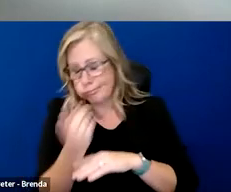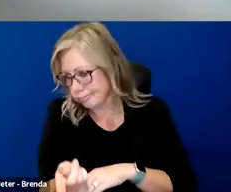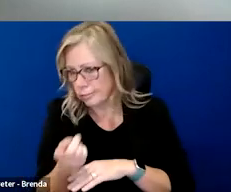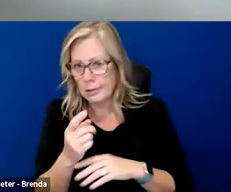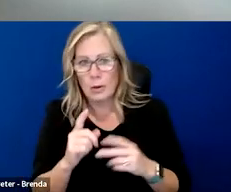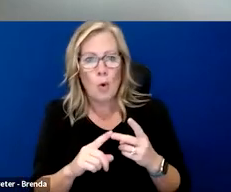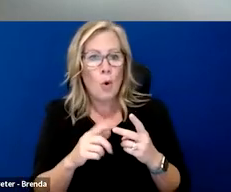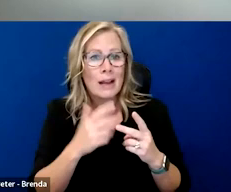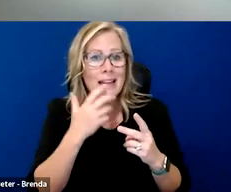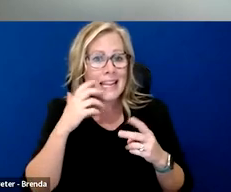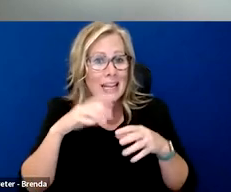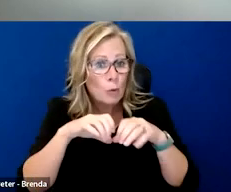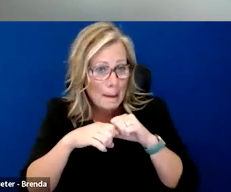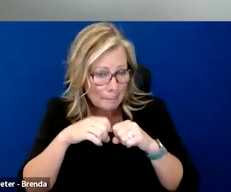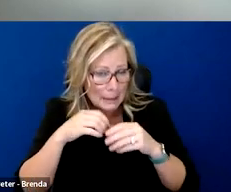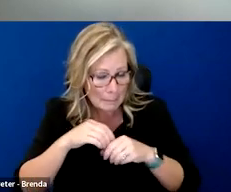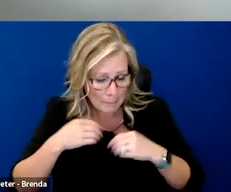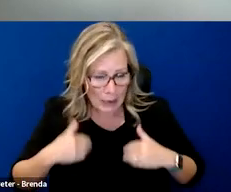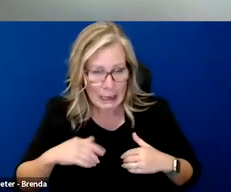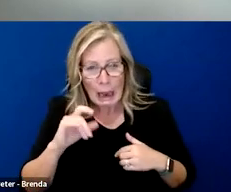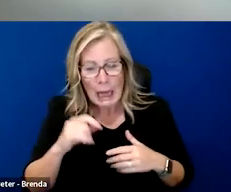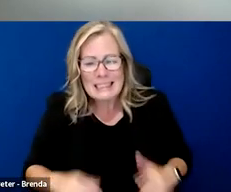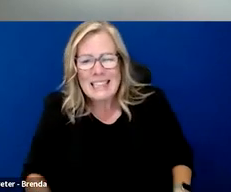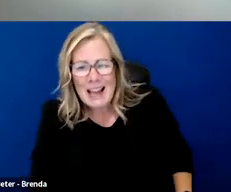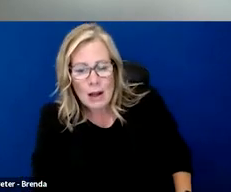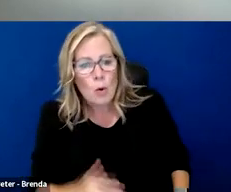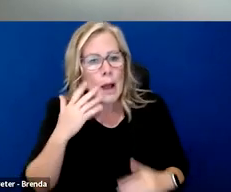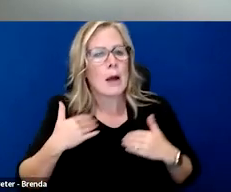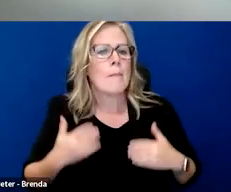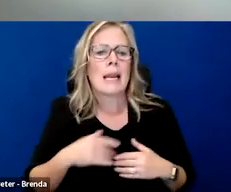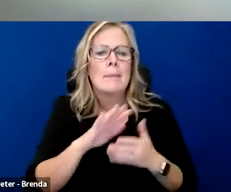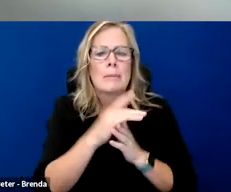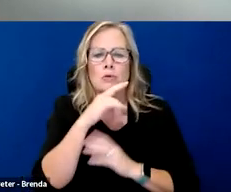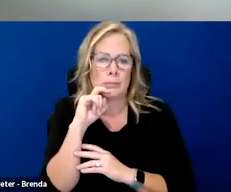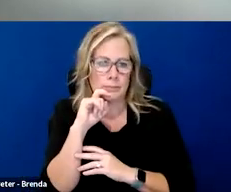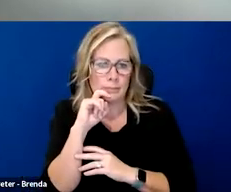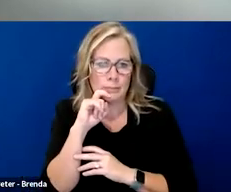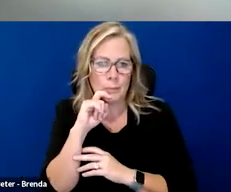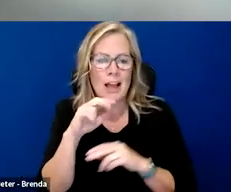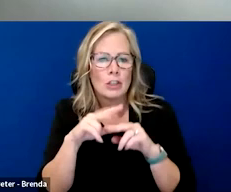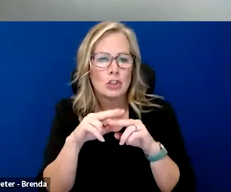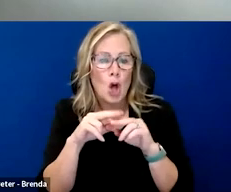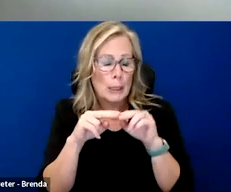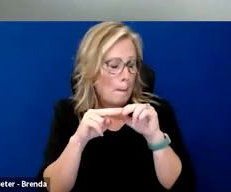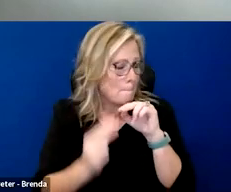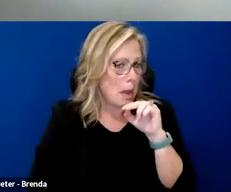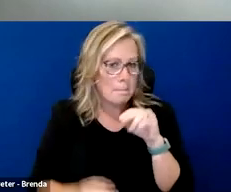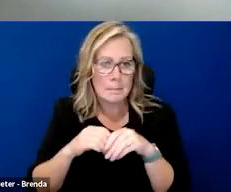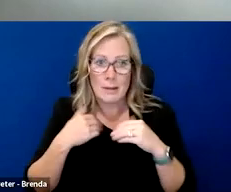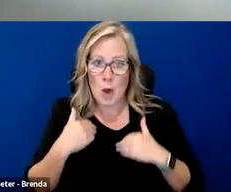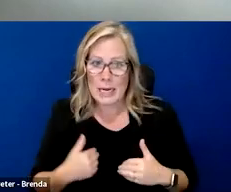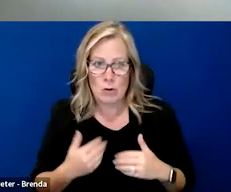loss of if we're dehydrated and have loss of salt and the other important electrolytes that our physiologic processes depend